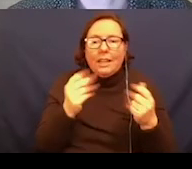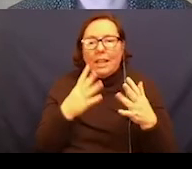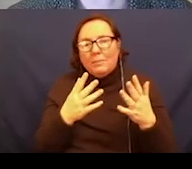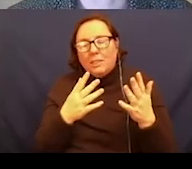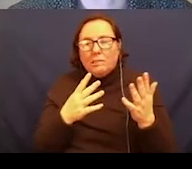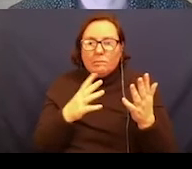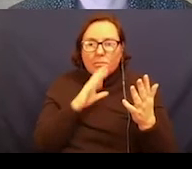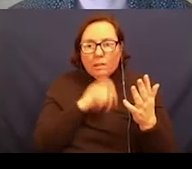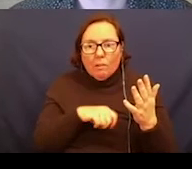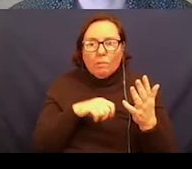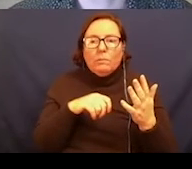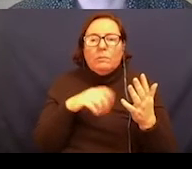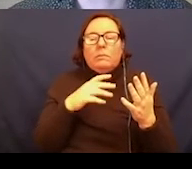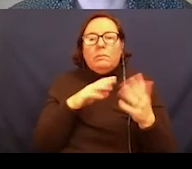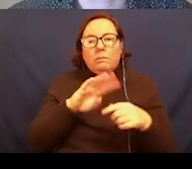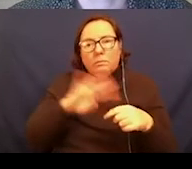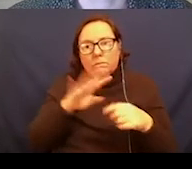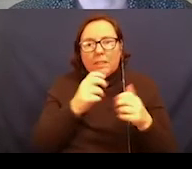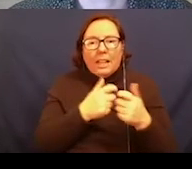which provides greater accountability,